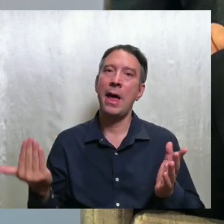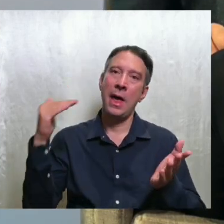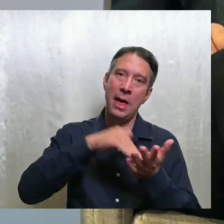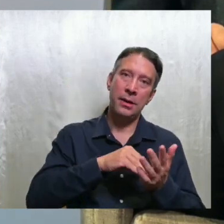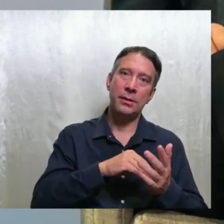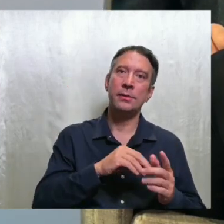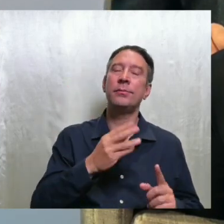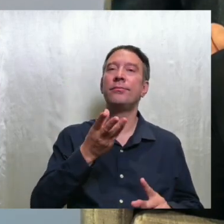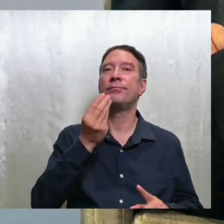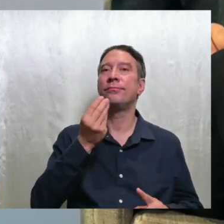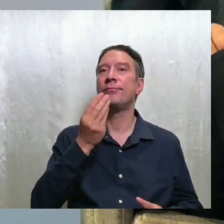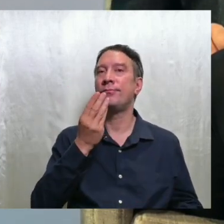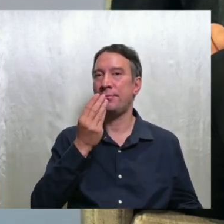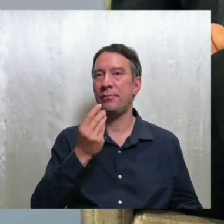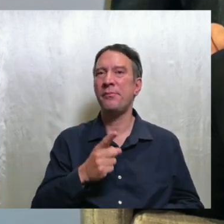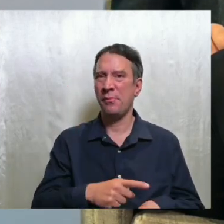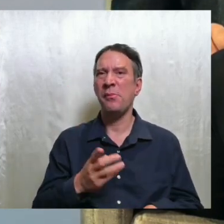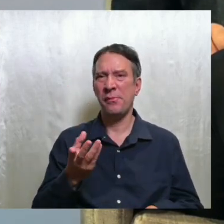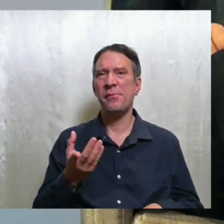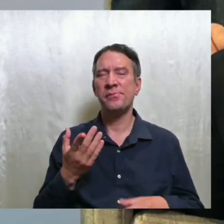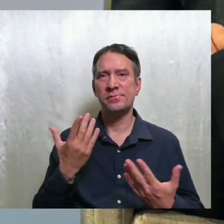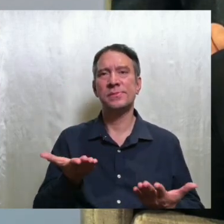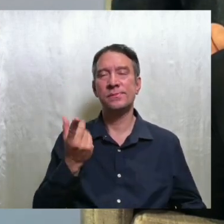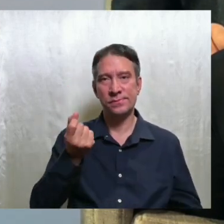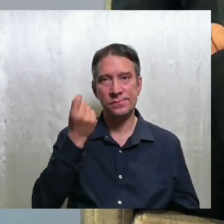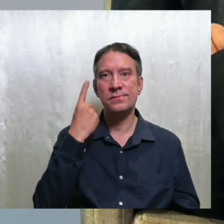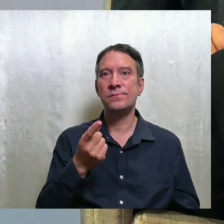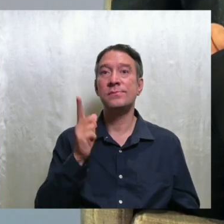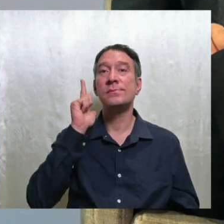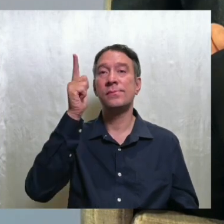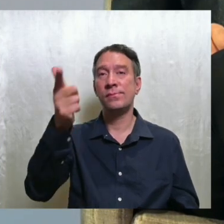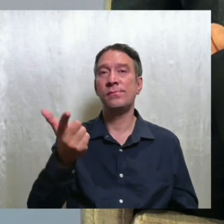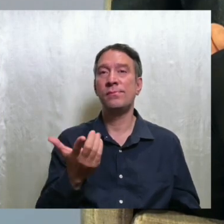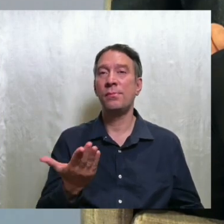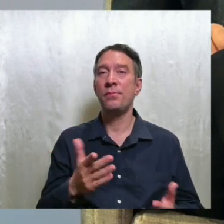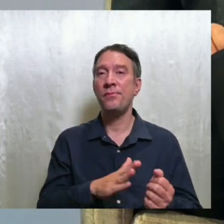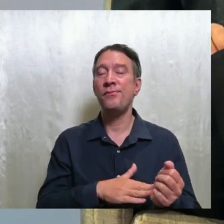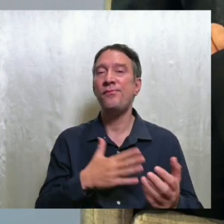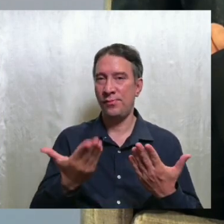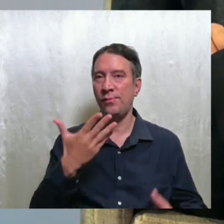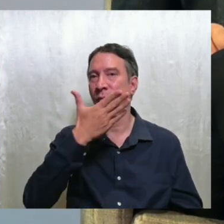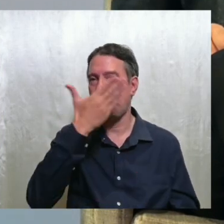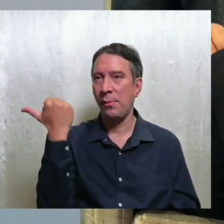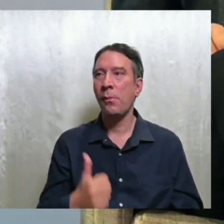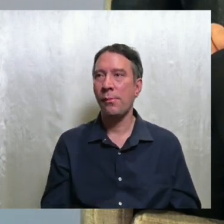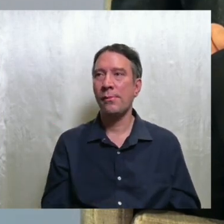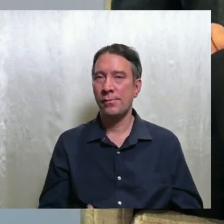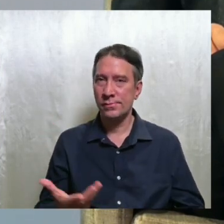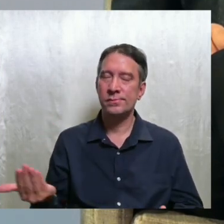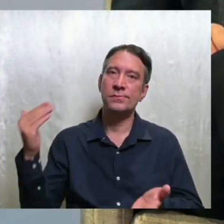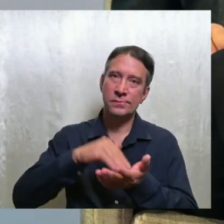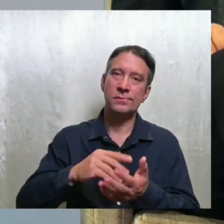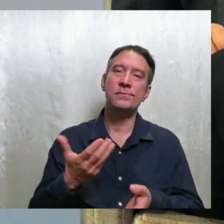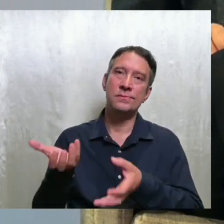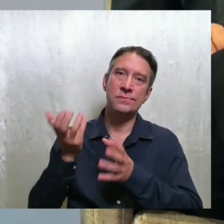you have forgotten what has happened in the past. So we are also trying to incorporate that and how you can actually make sure